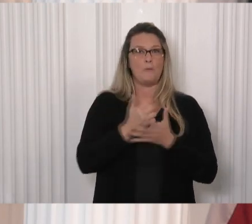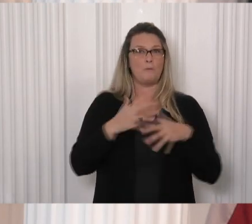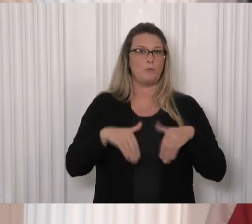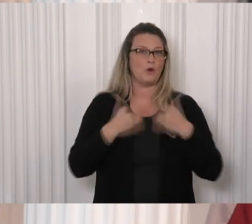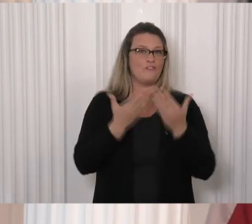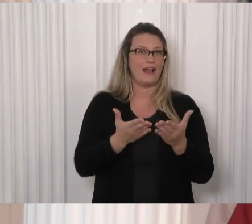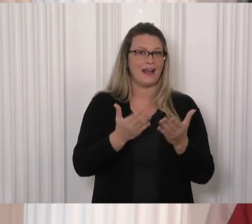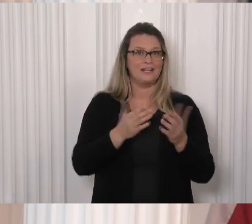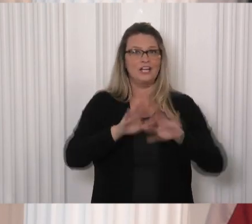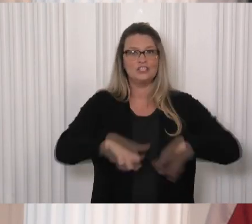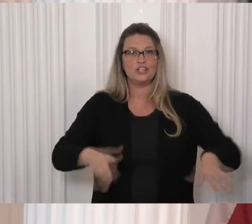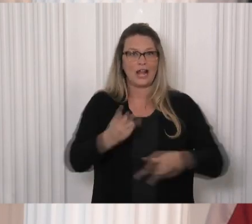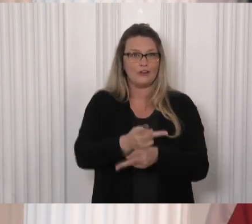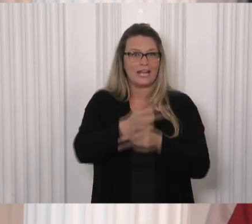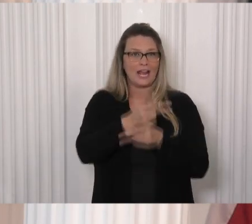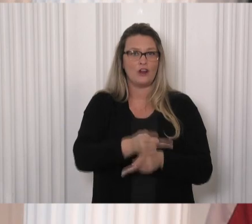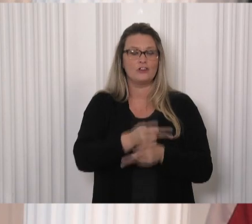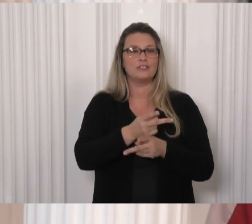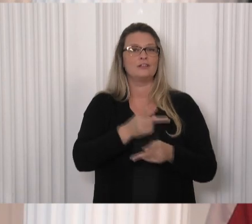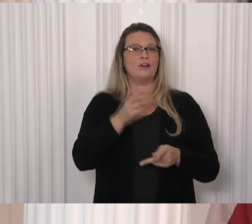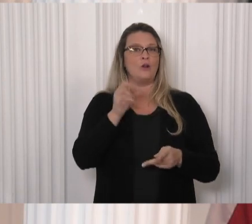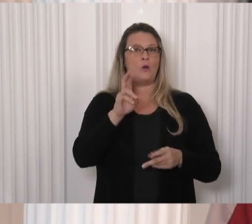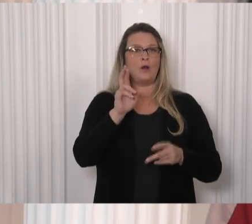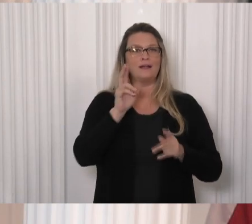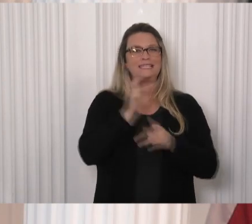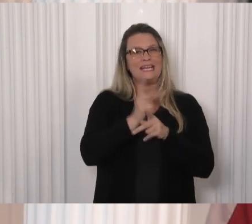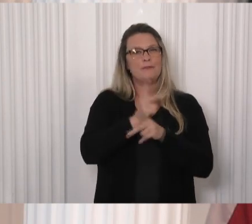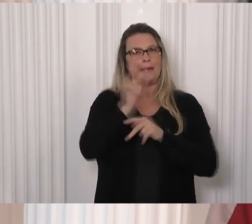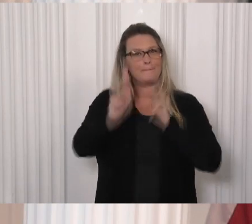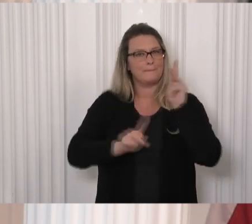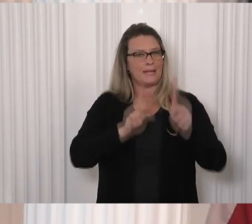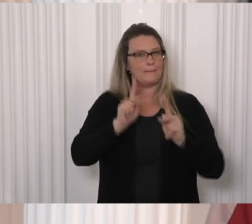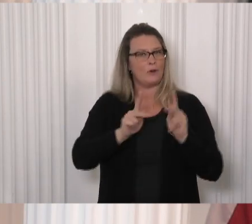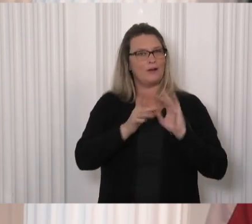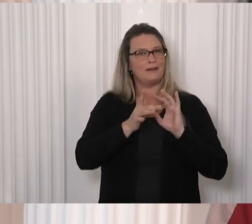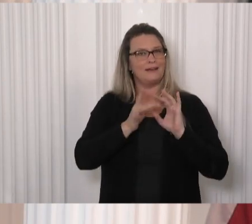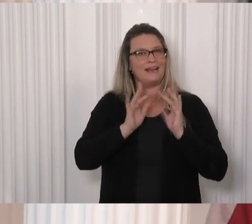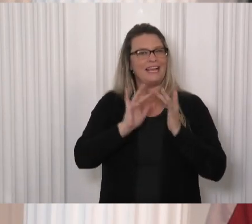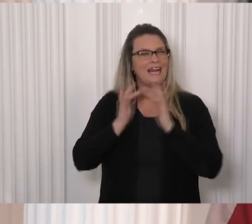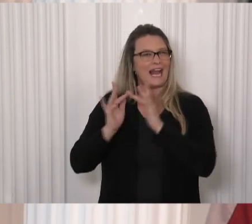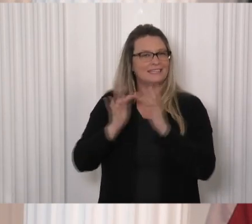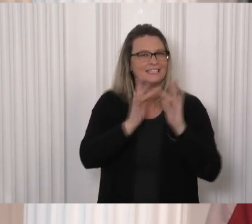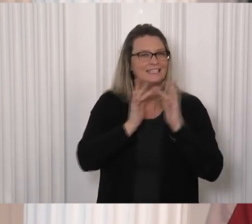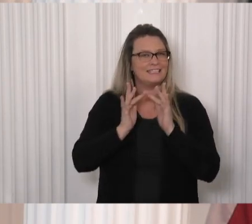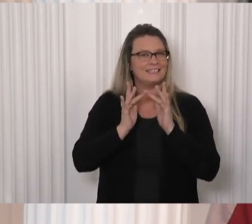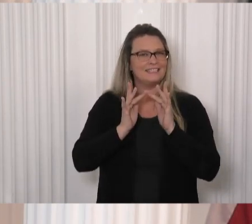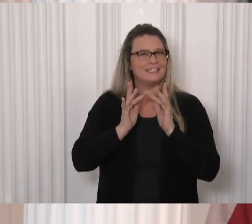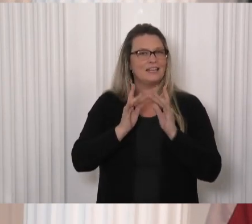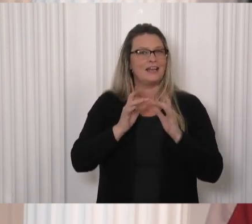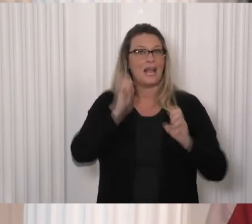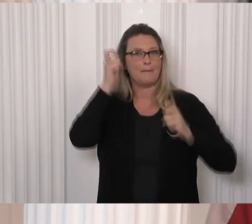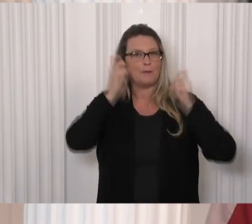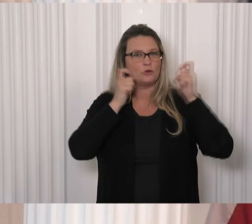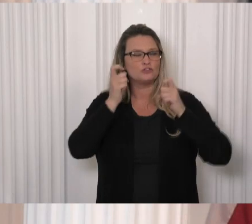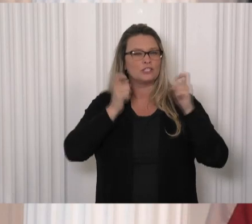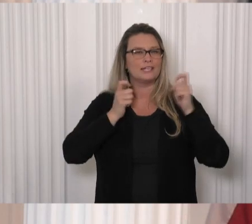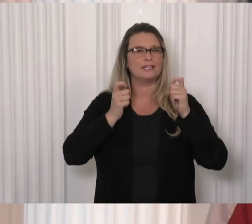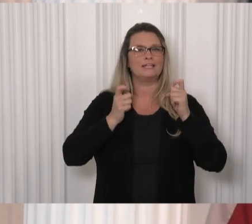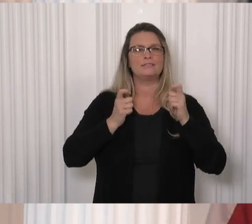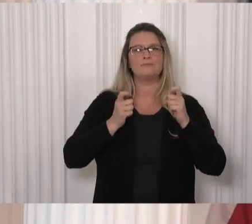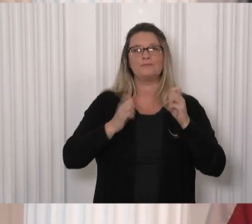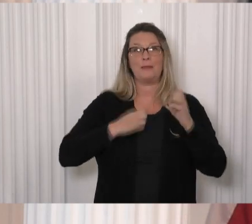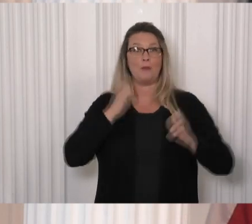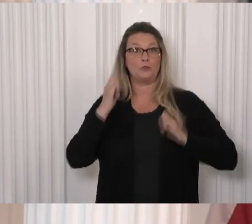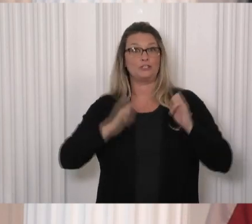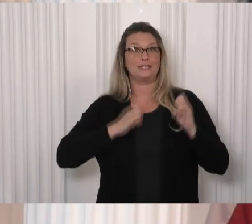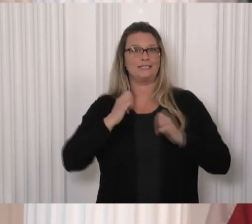healthcare workers, or keeping people connected emotionally, spiritually, and socially. In fact, this